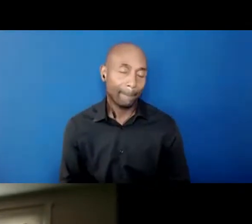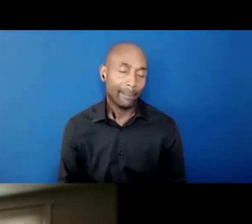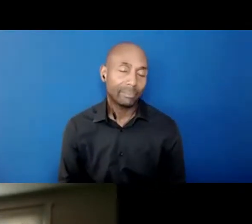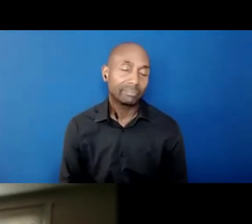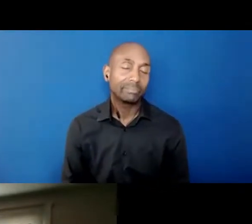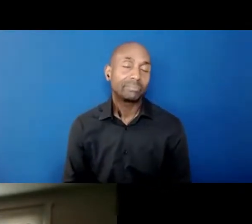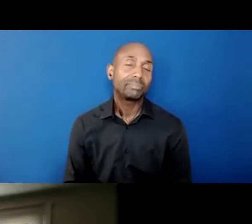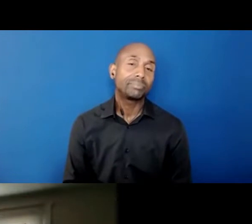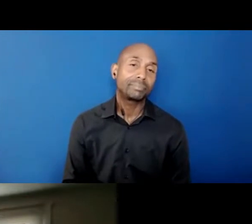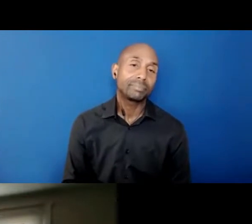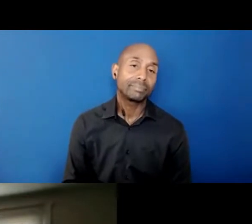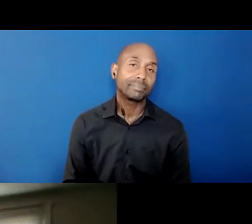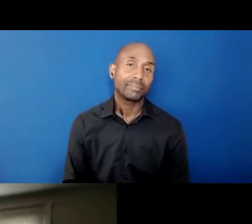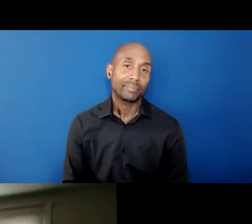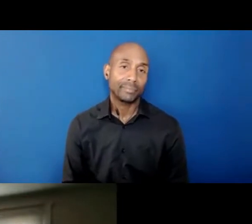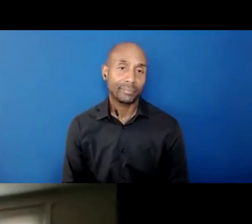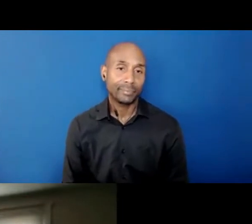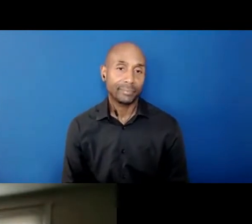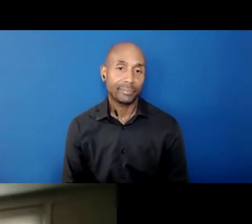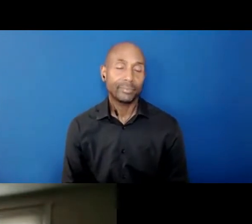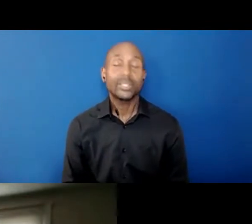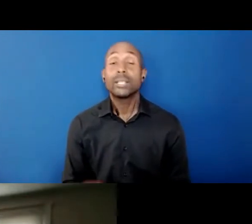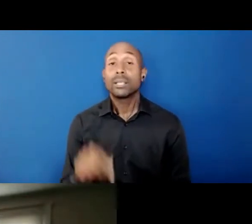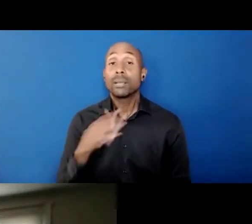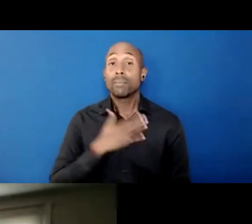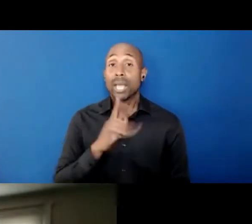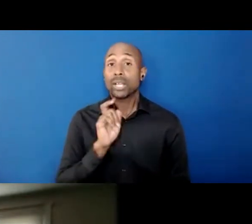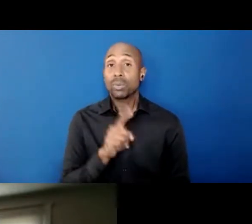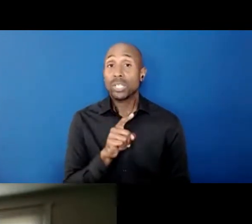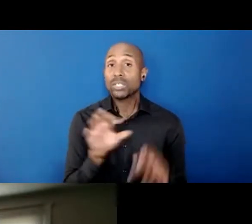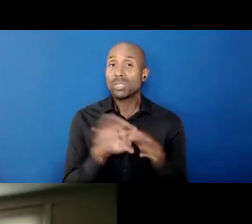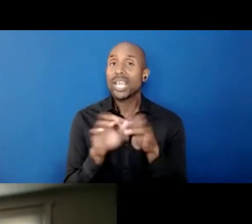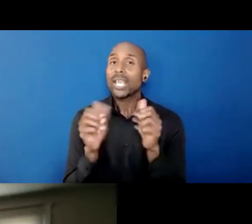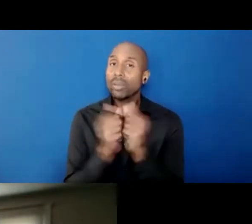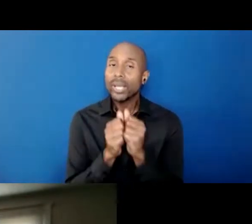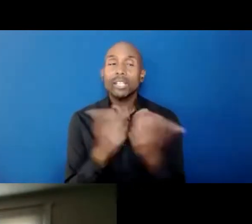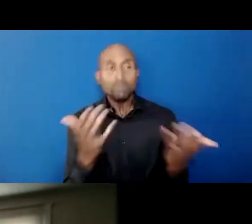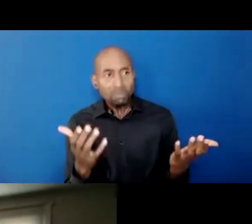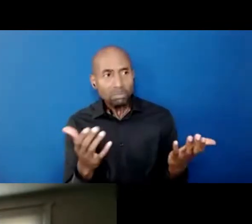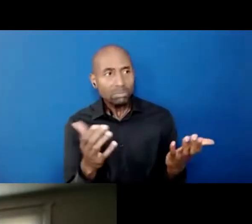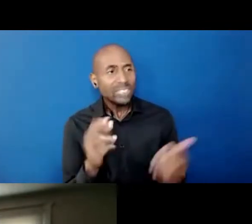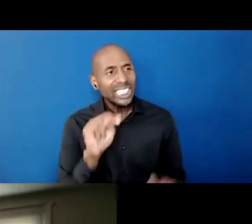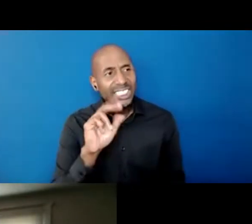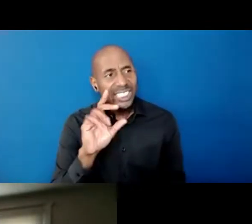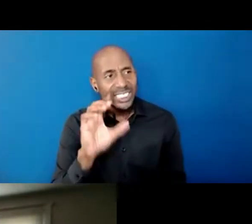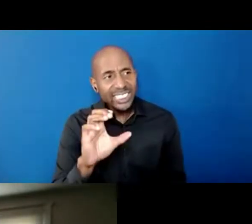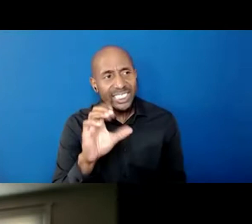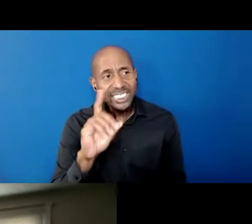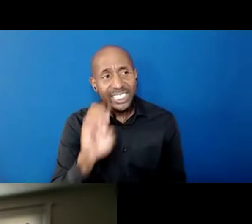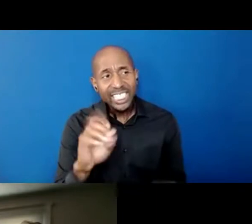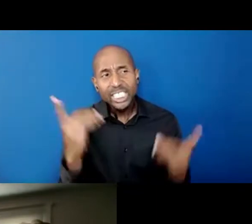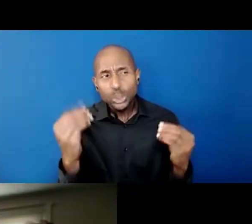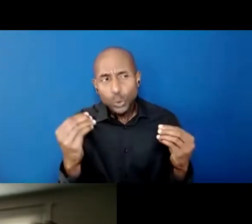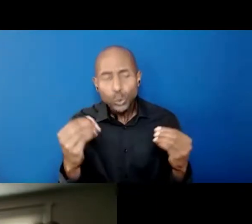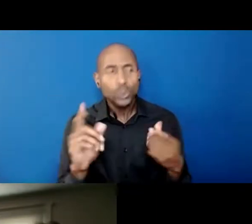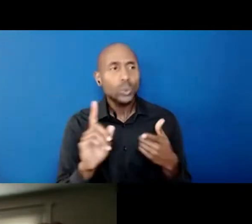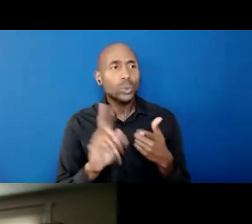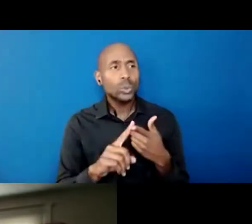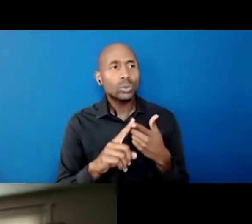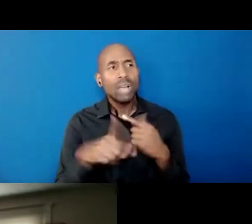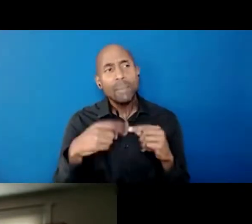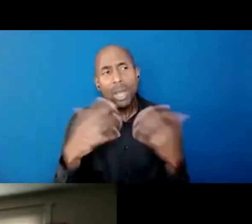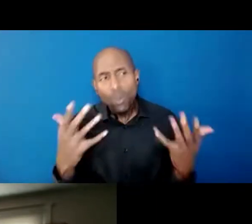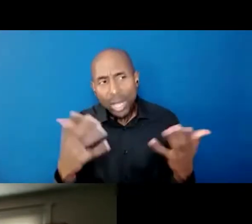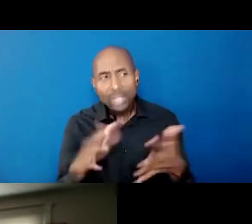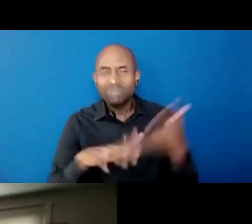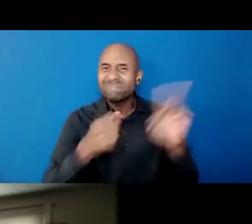Clearinghouse is about, what it does, the kinds of things it provides, and so forth. So let me pose this